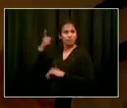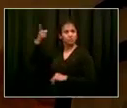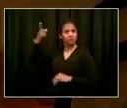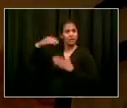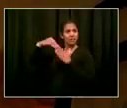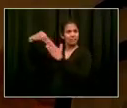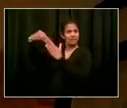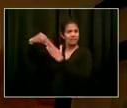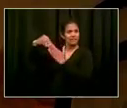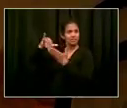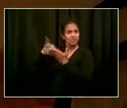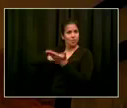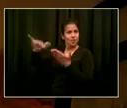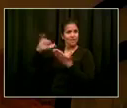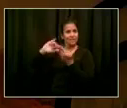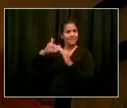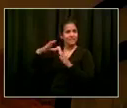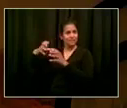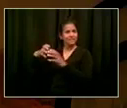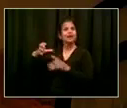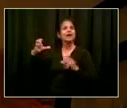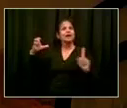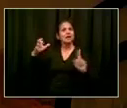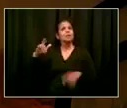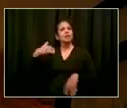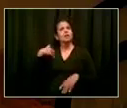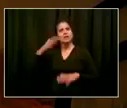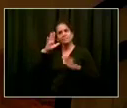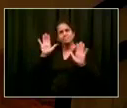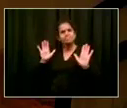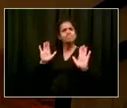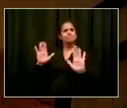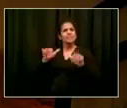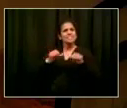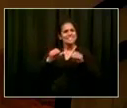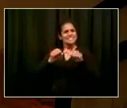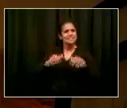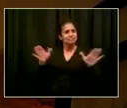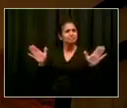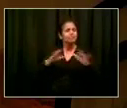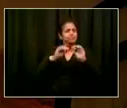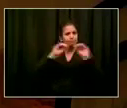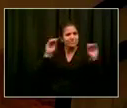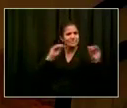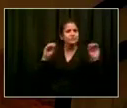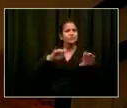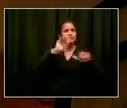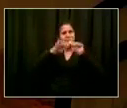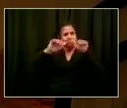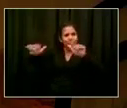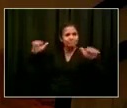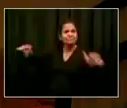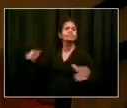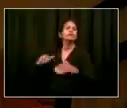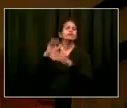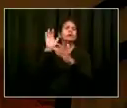interactions, very heavy advertising as well, thanks to the mayor's leadership and his investment on the census, really have been working.